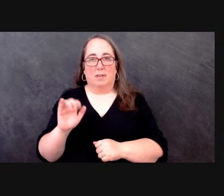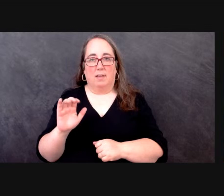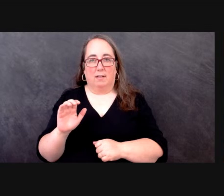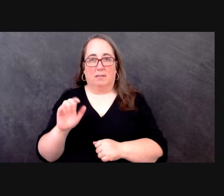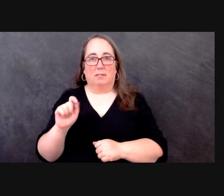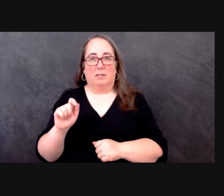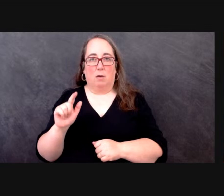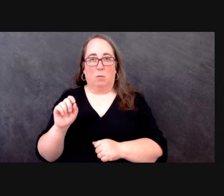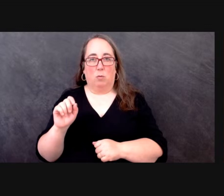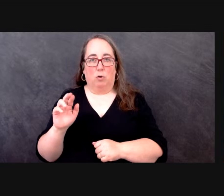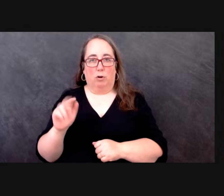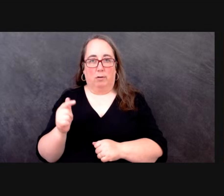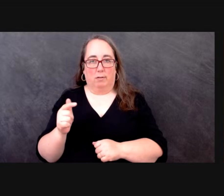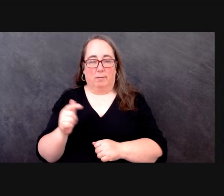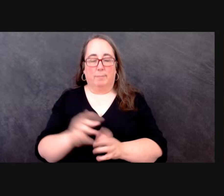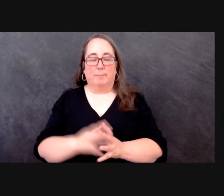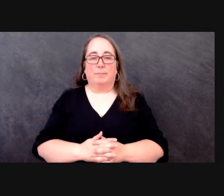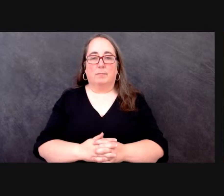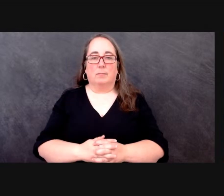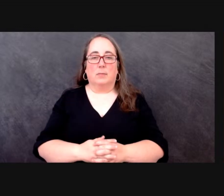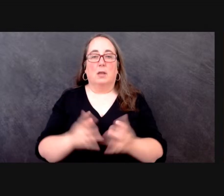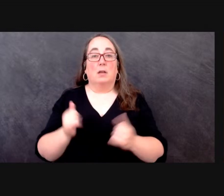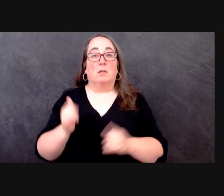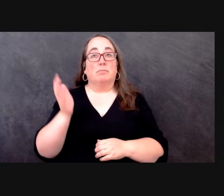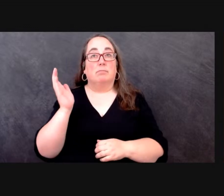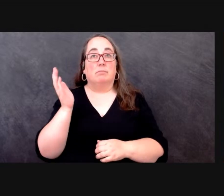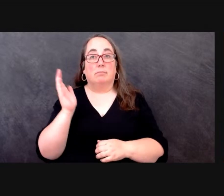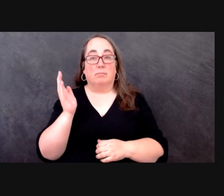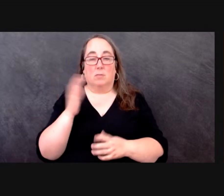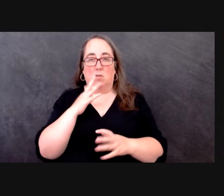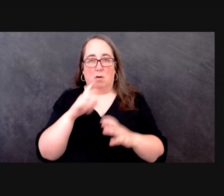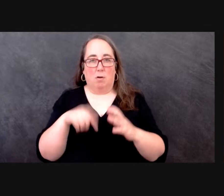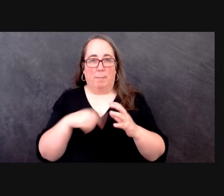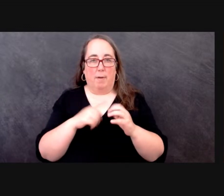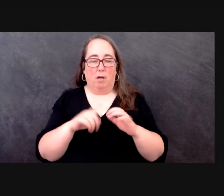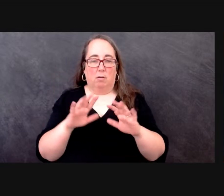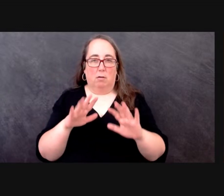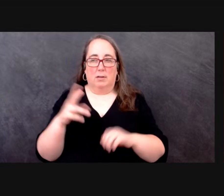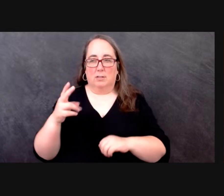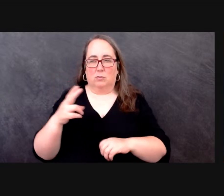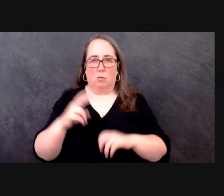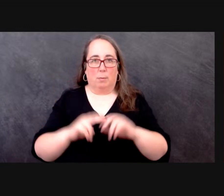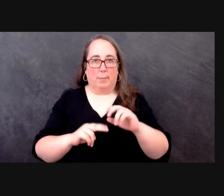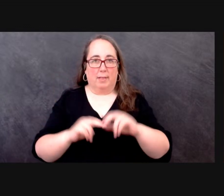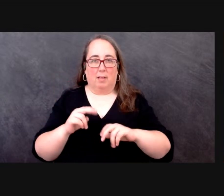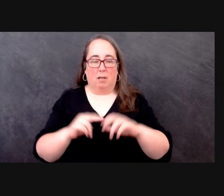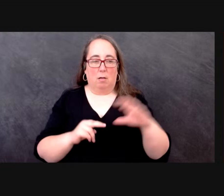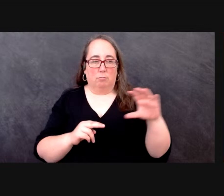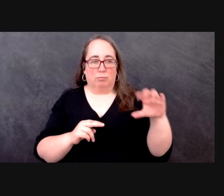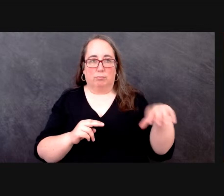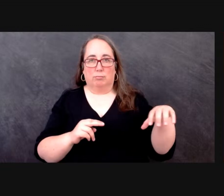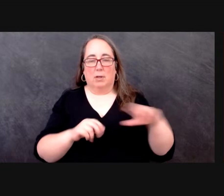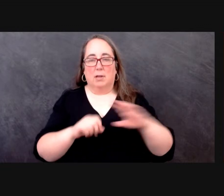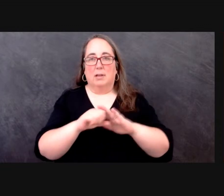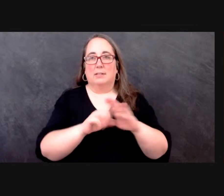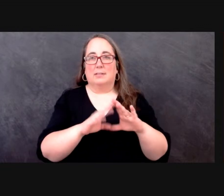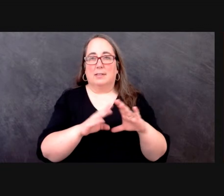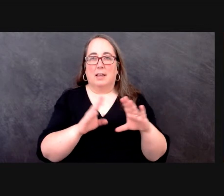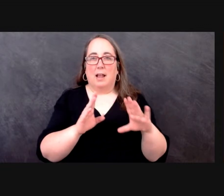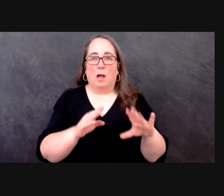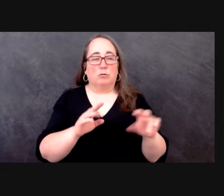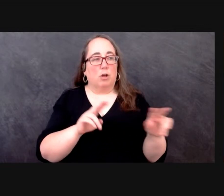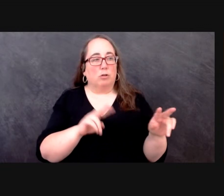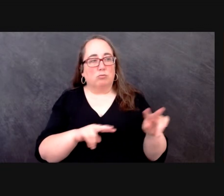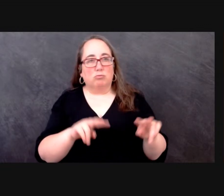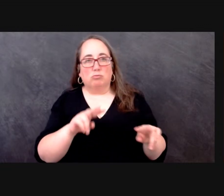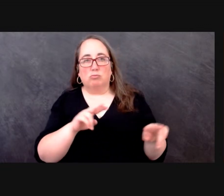www.marylandmosaic.org. Today's lecture takes us into Maryland's most historic building. Our State House has loomed over the